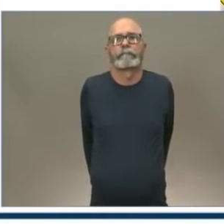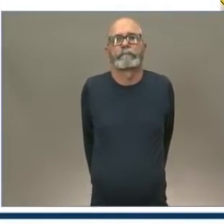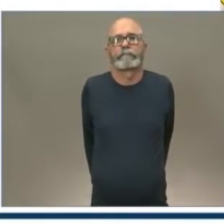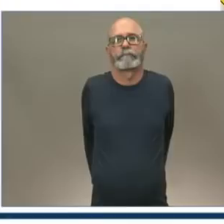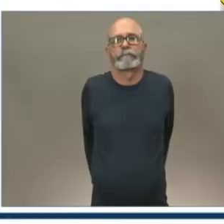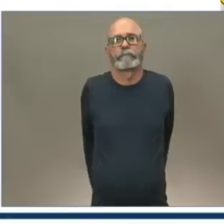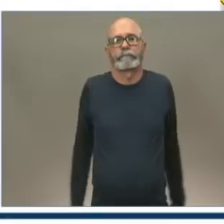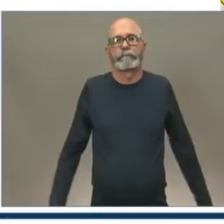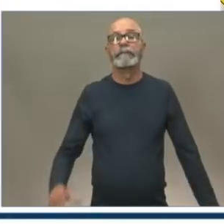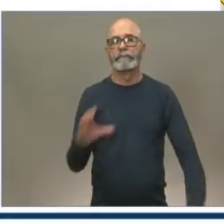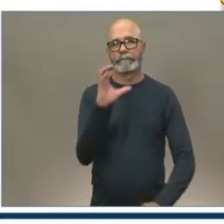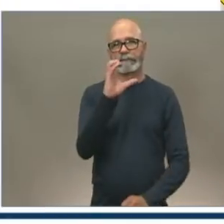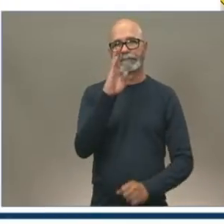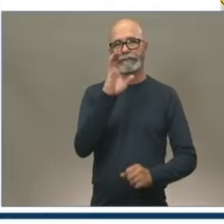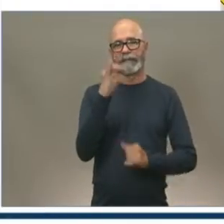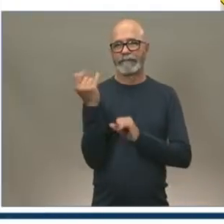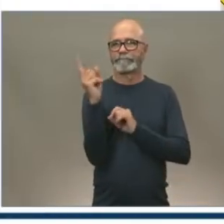CBC.